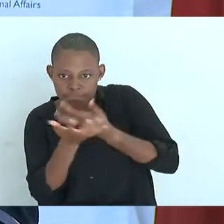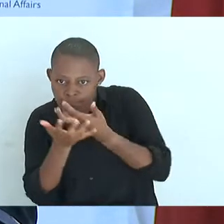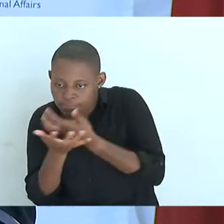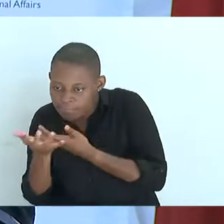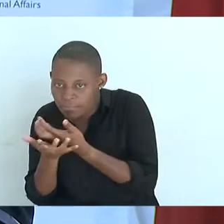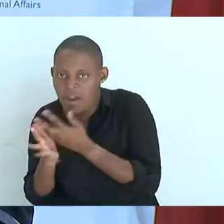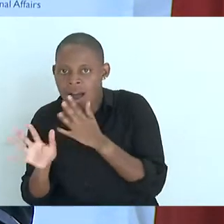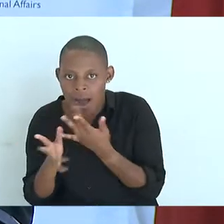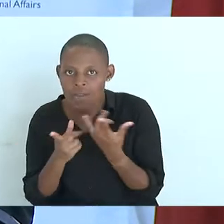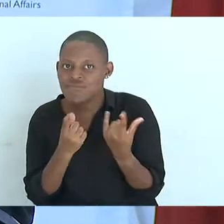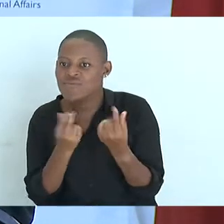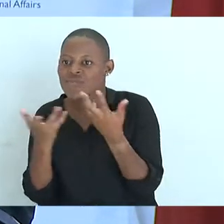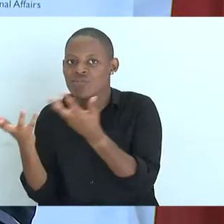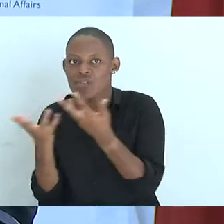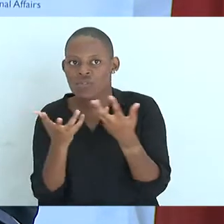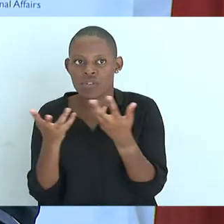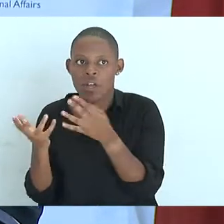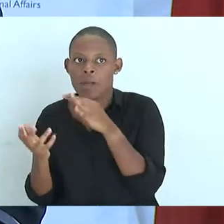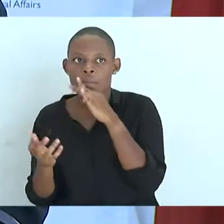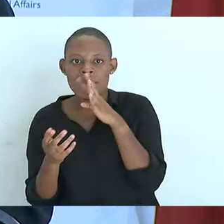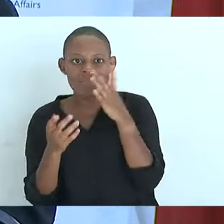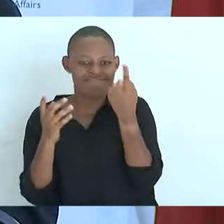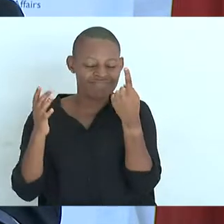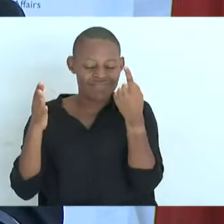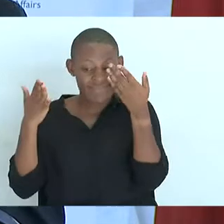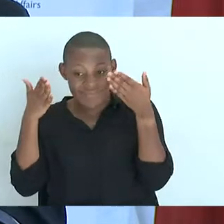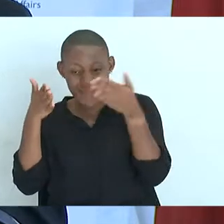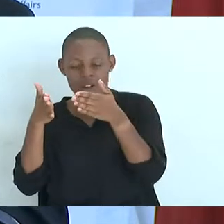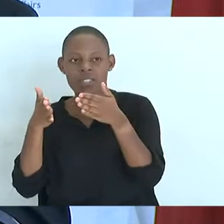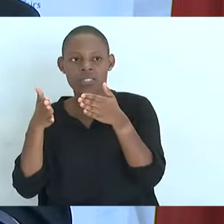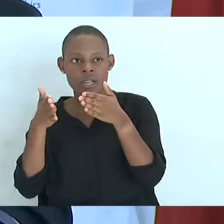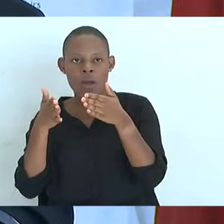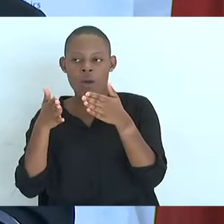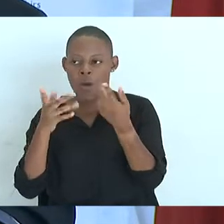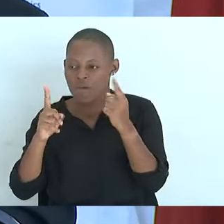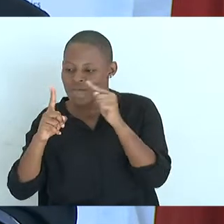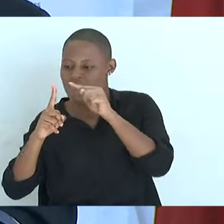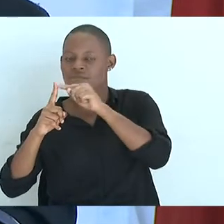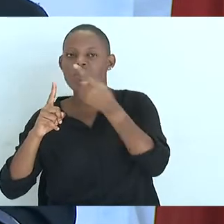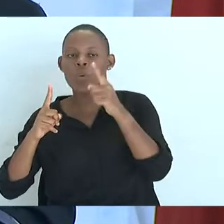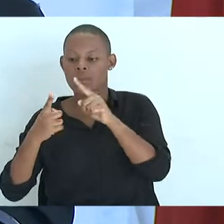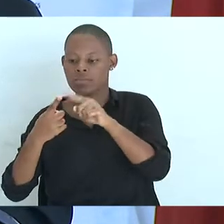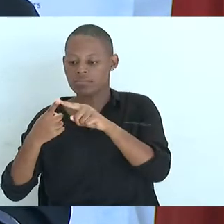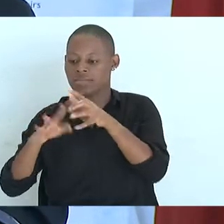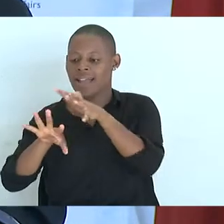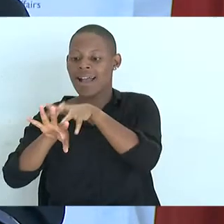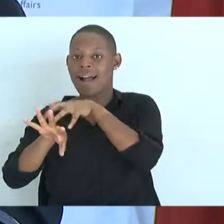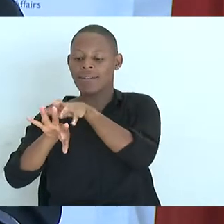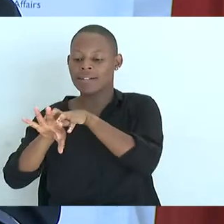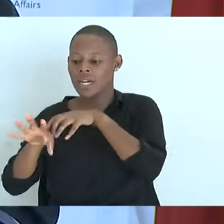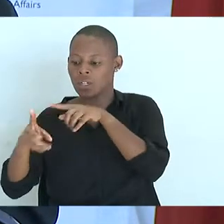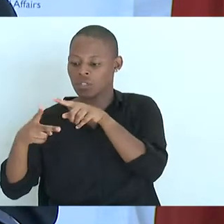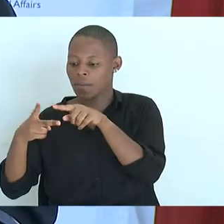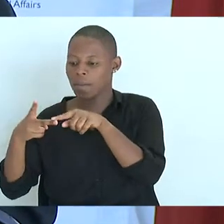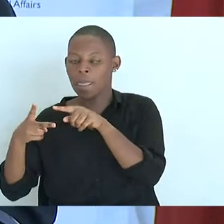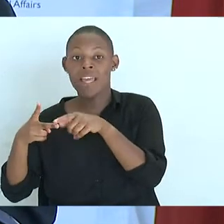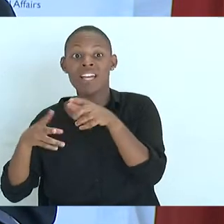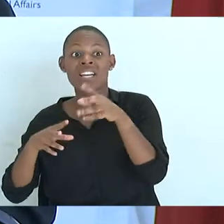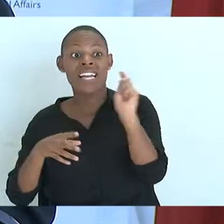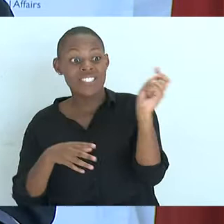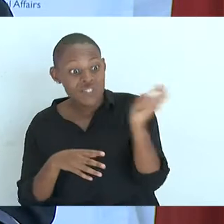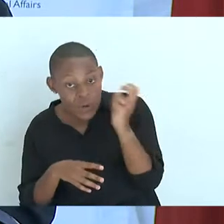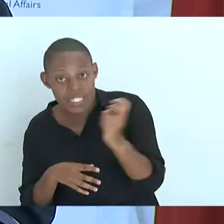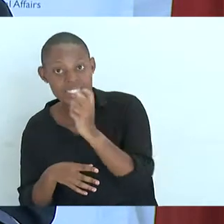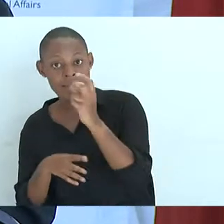few, two of the key pillars of KwaZulu-Natal's economy would be agriculture and tourism. But